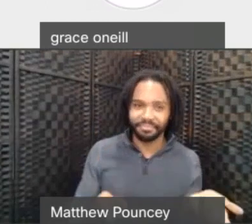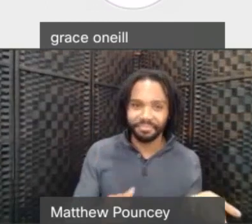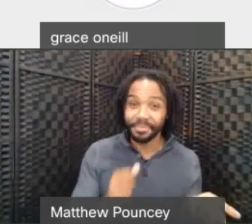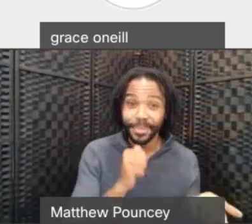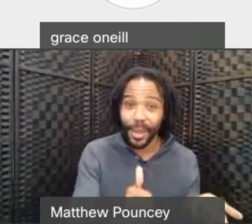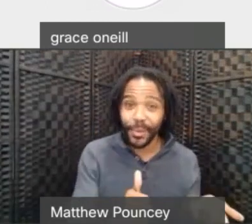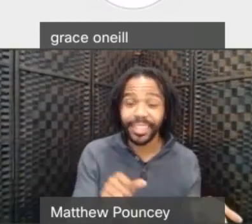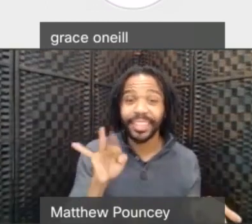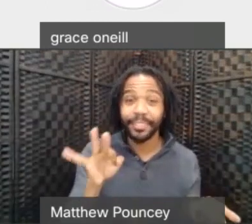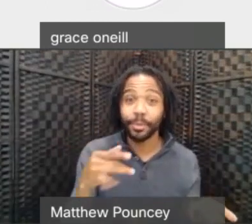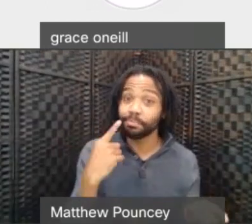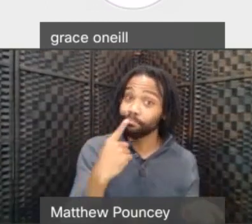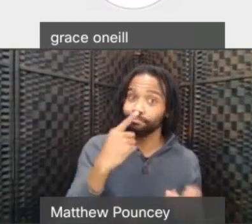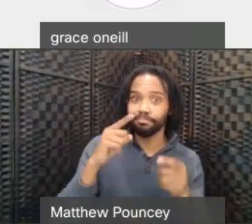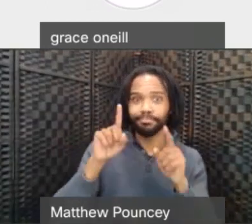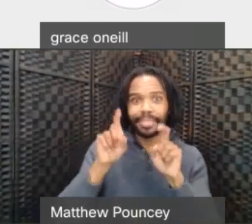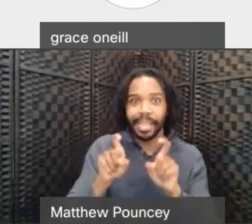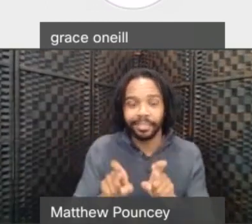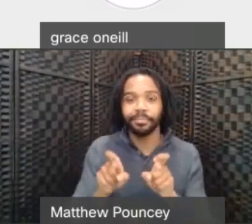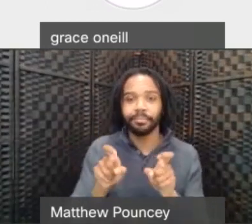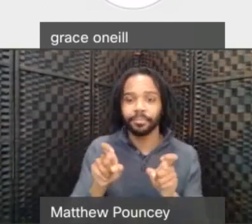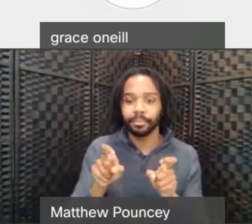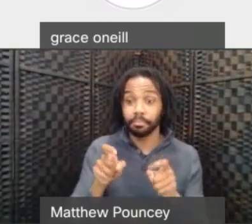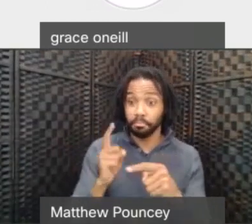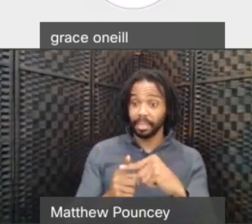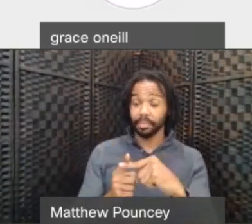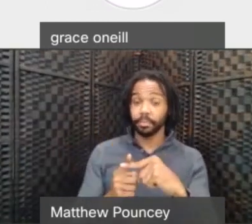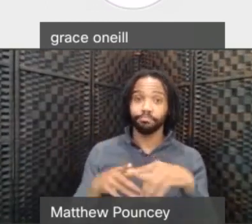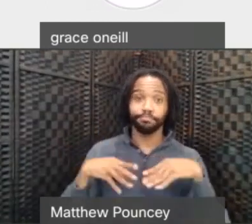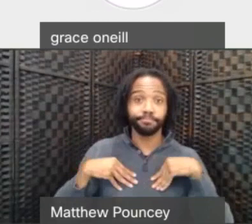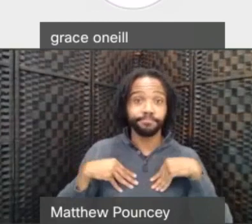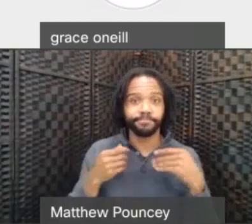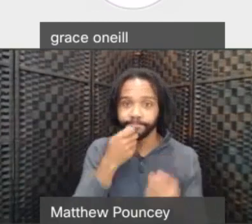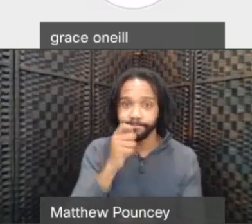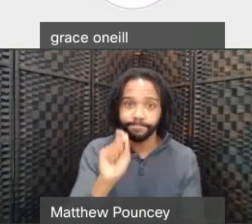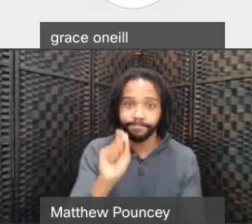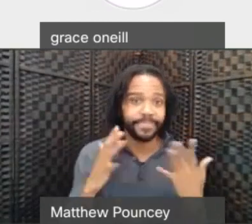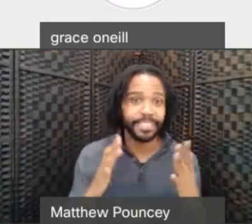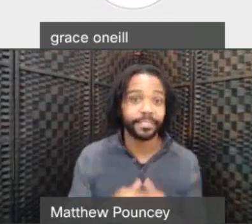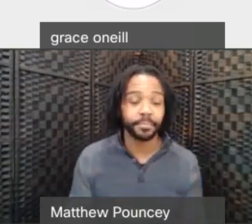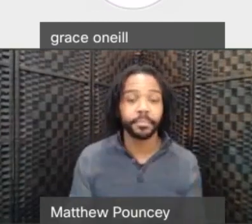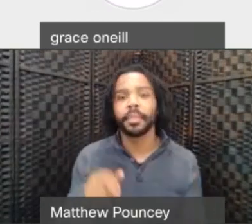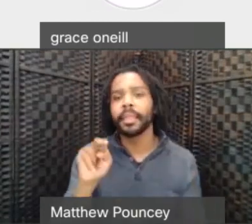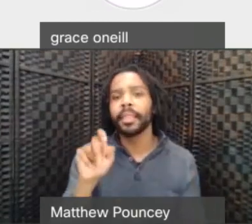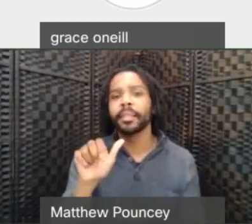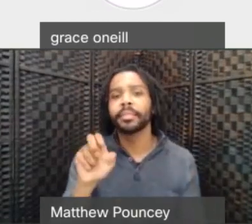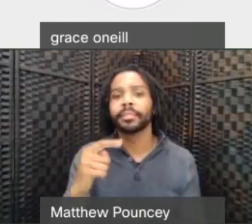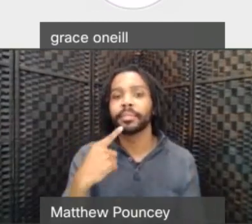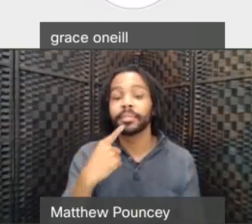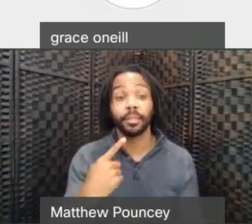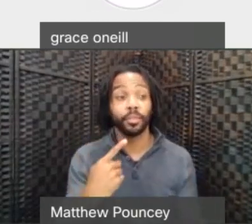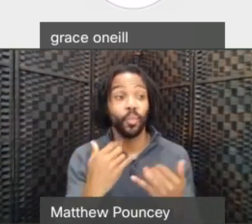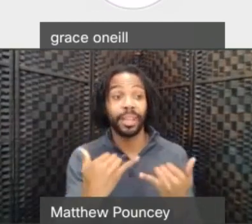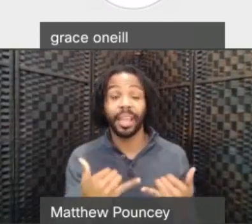positive result, you take it as a positive result. In the context where we're at right now, which is